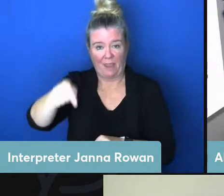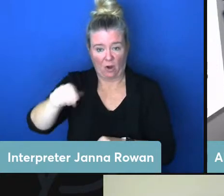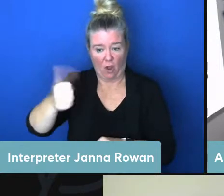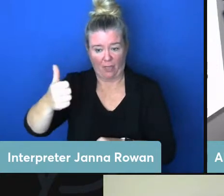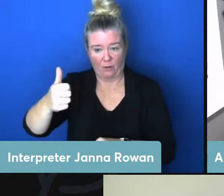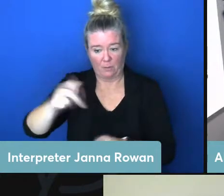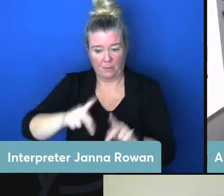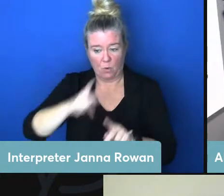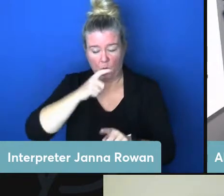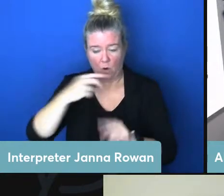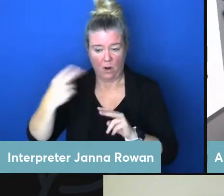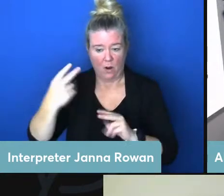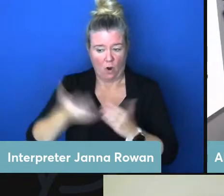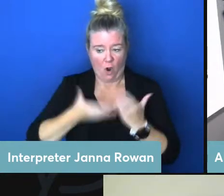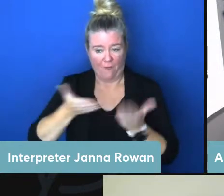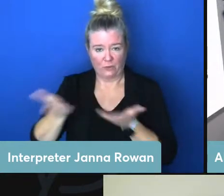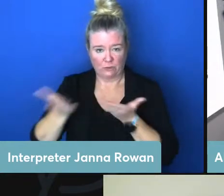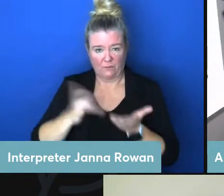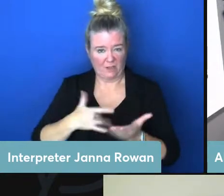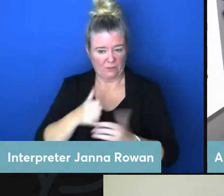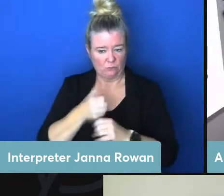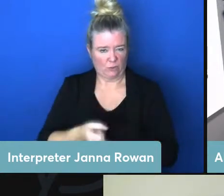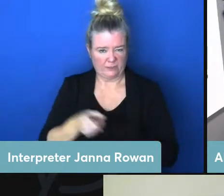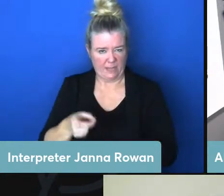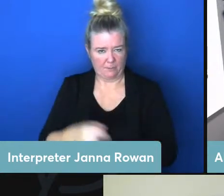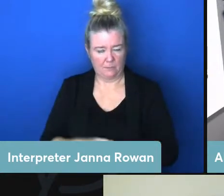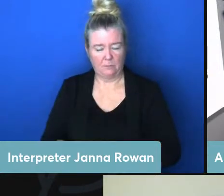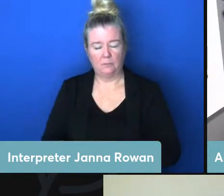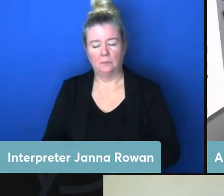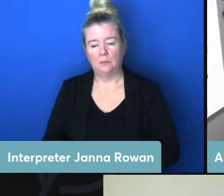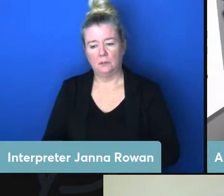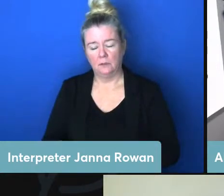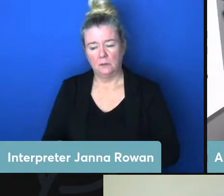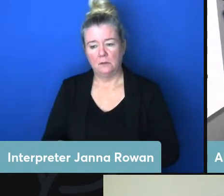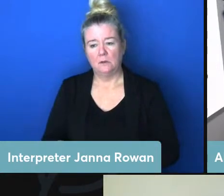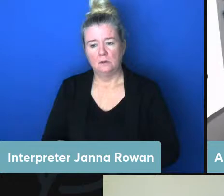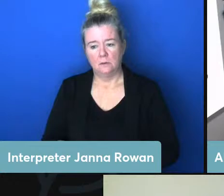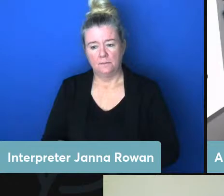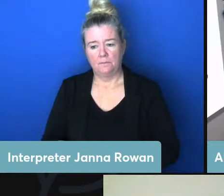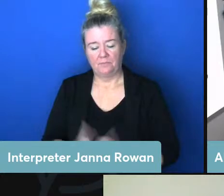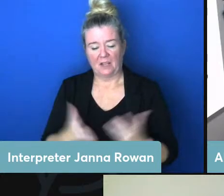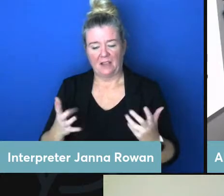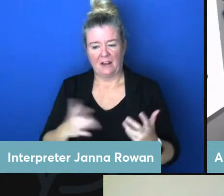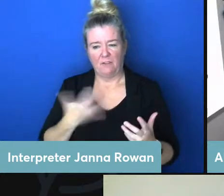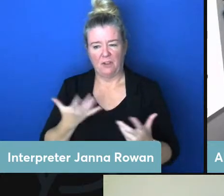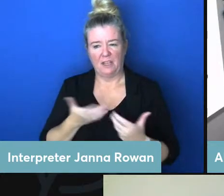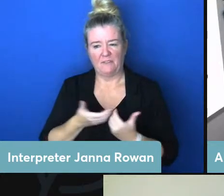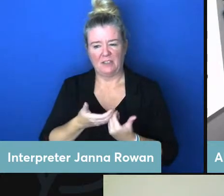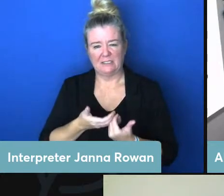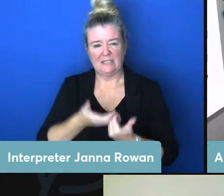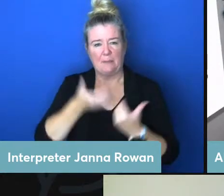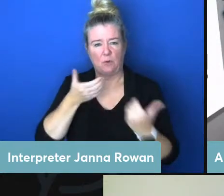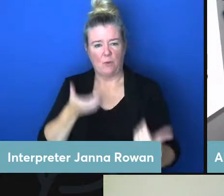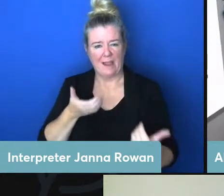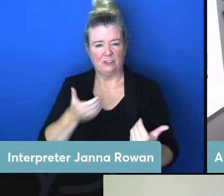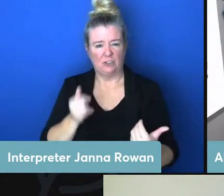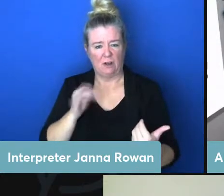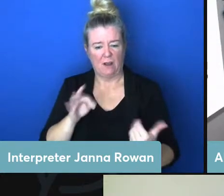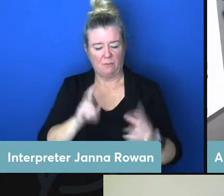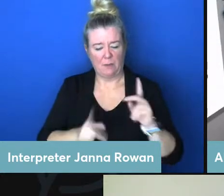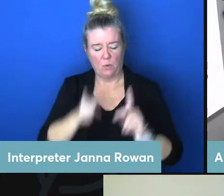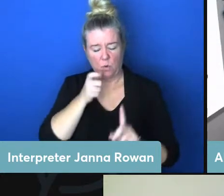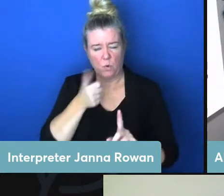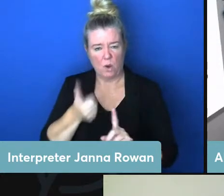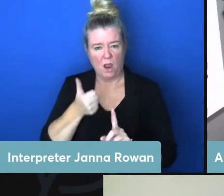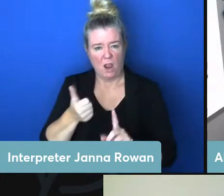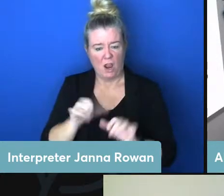people who are offering services. And then there's also a lot of separation of people who